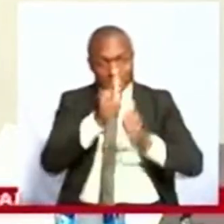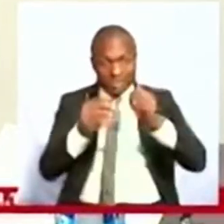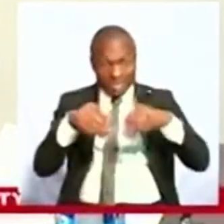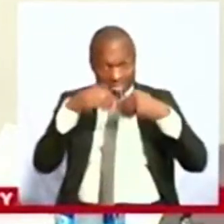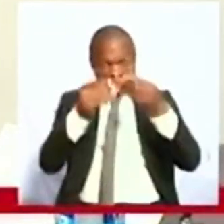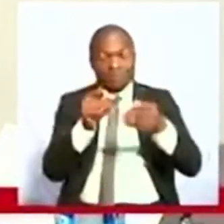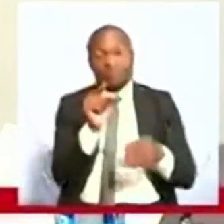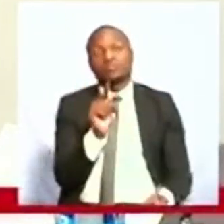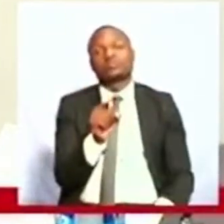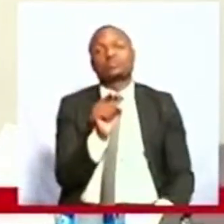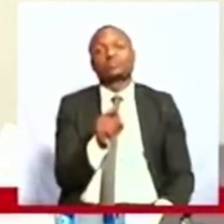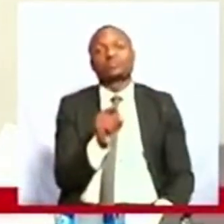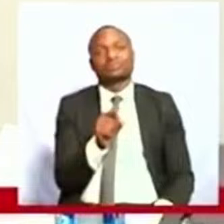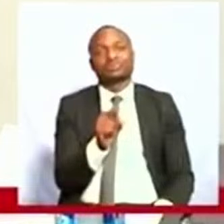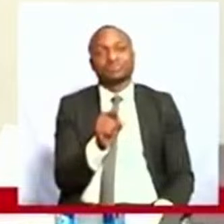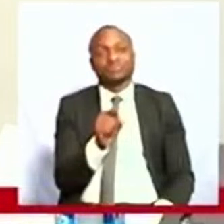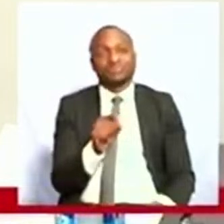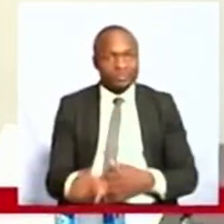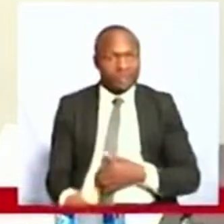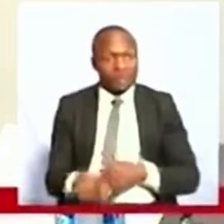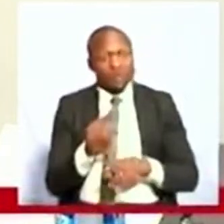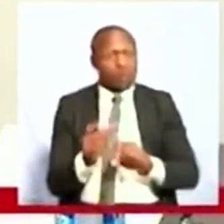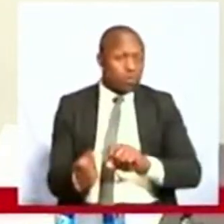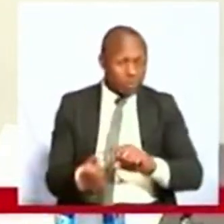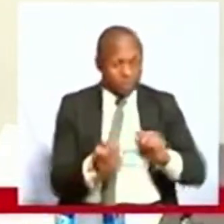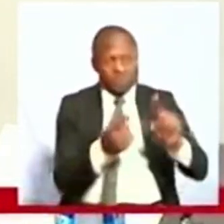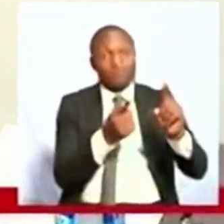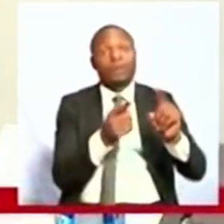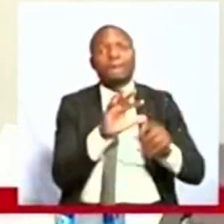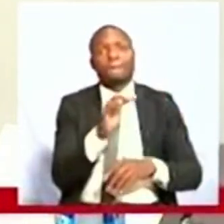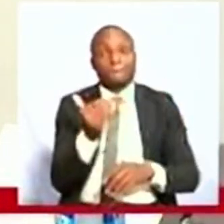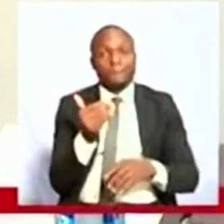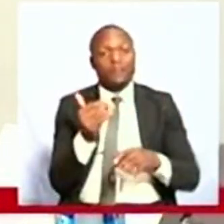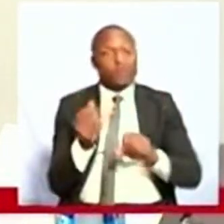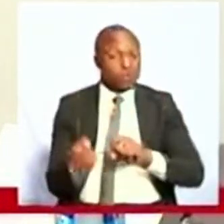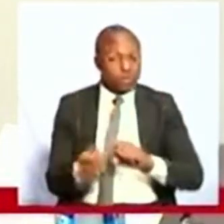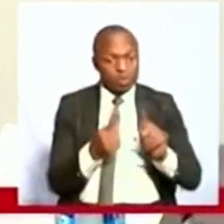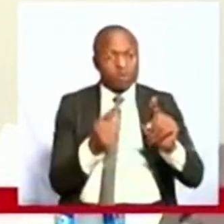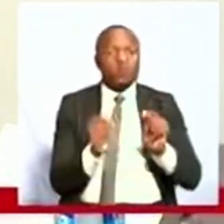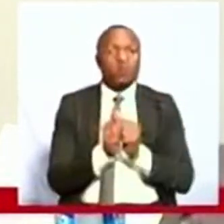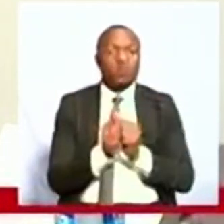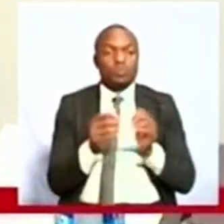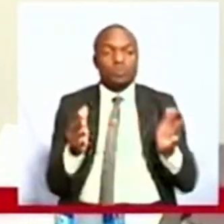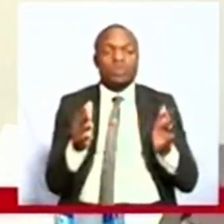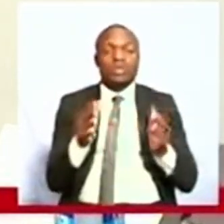you, so that as you go